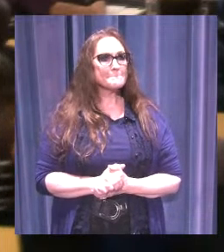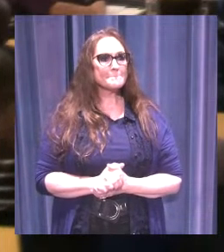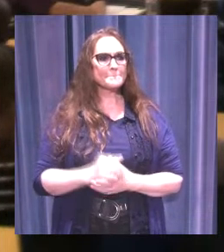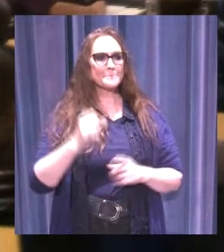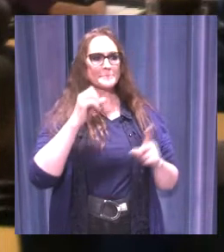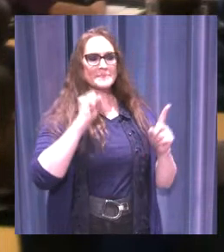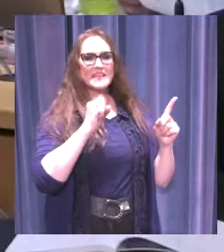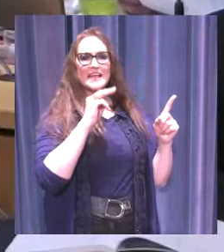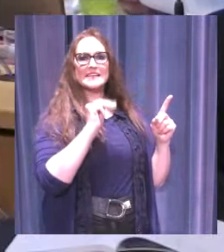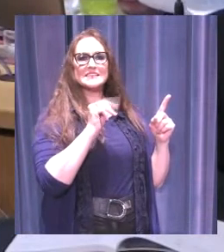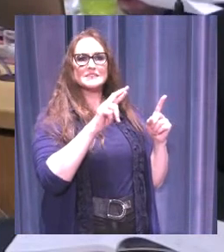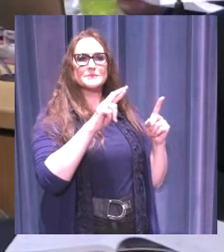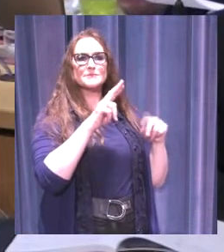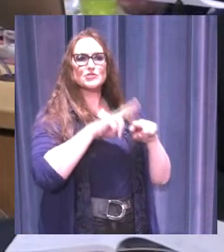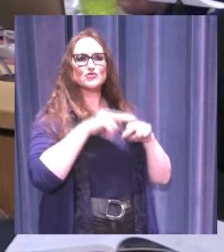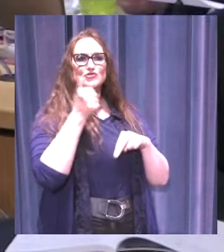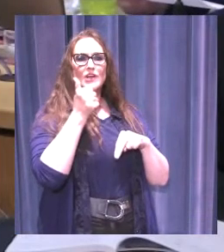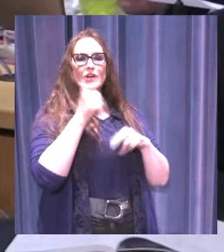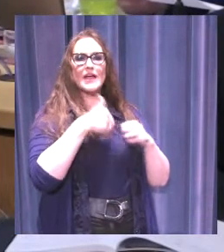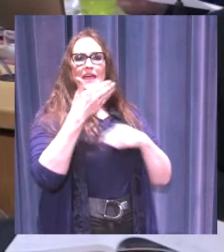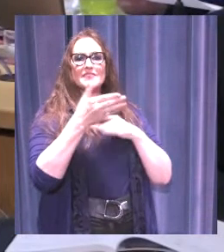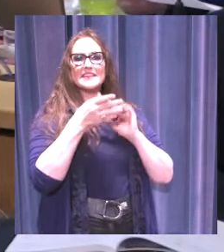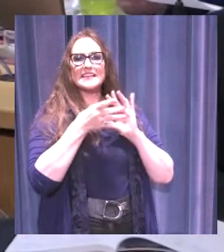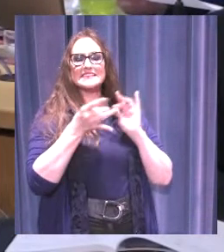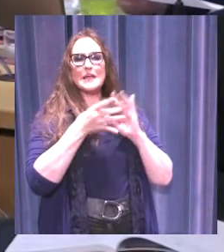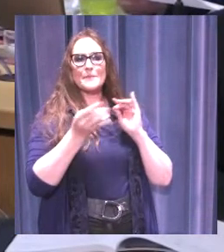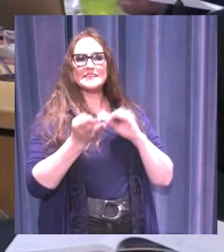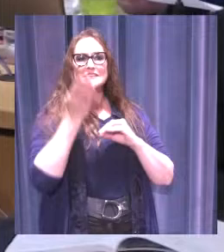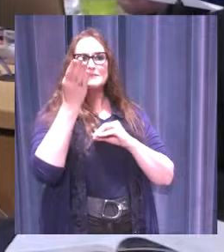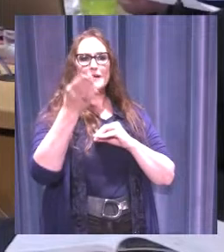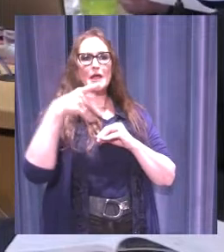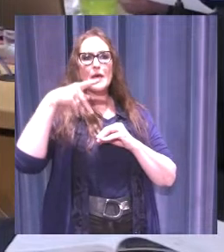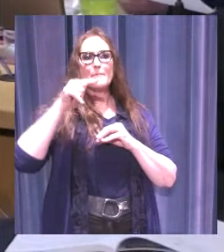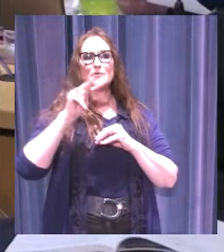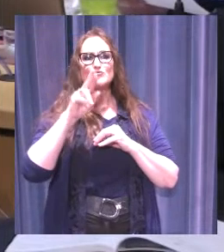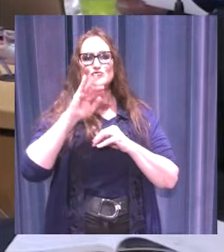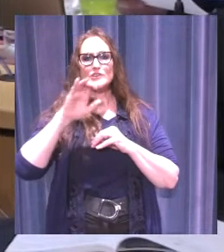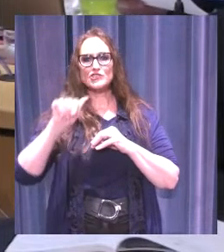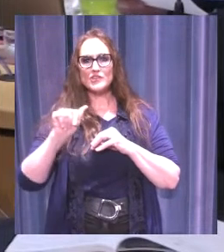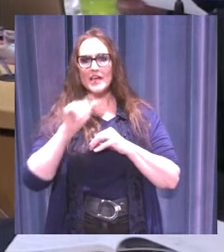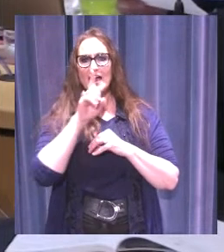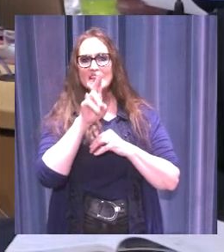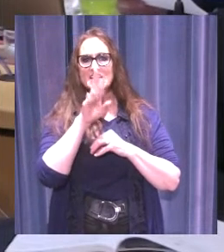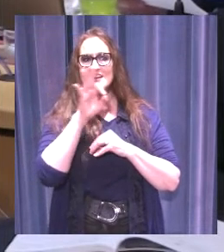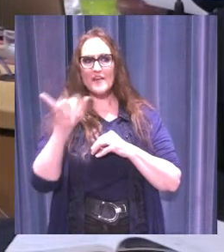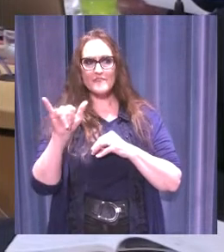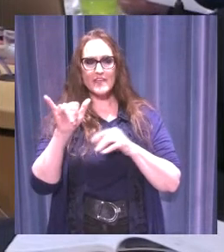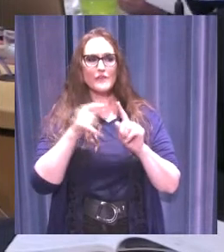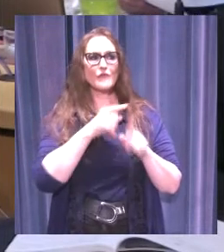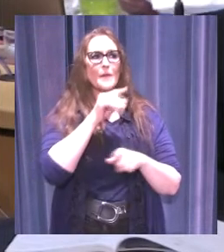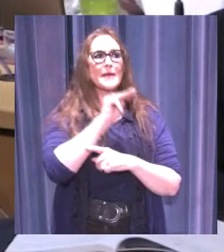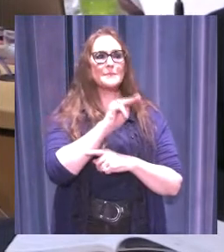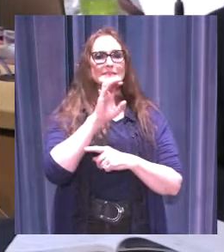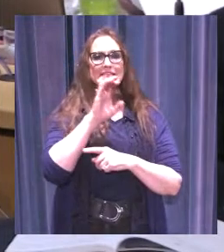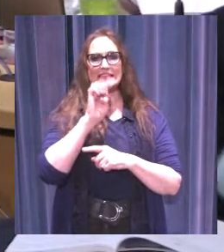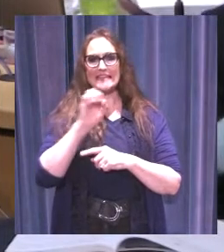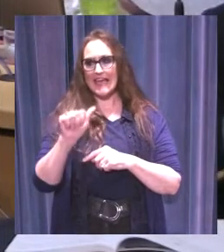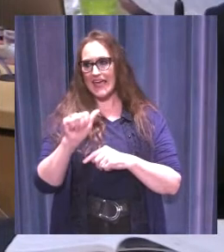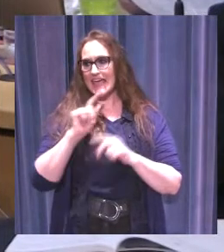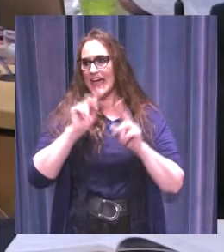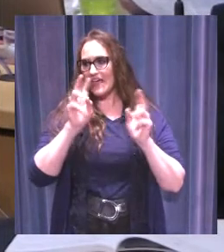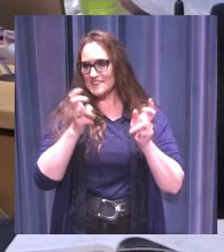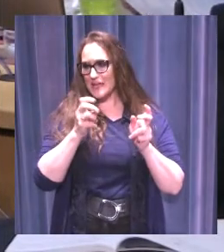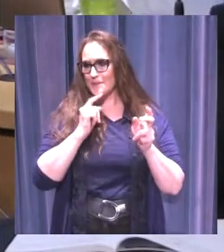Yes, Mr. Chair. The next comment has been submitted by Patricia Duffy from the group MCC-EA on the topic